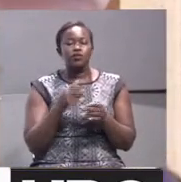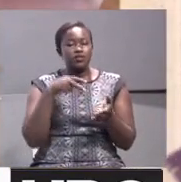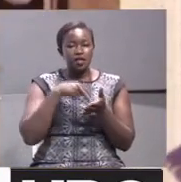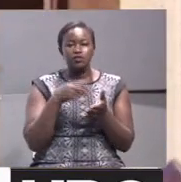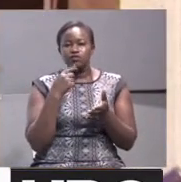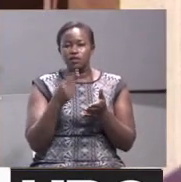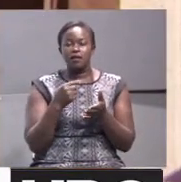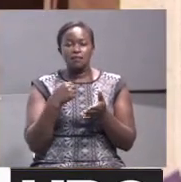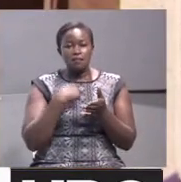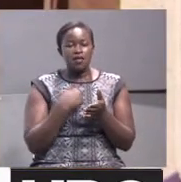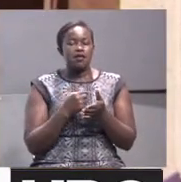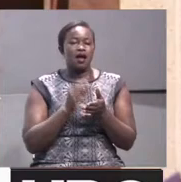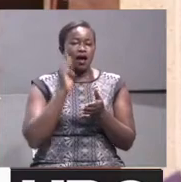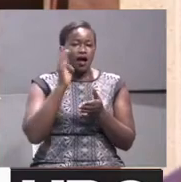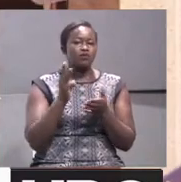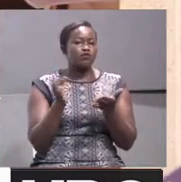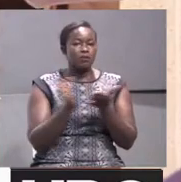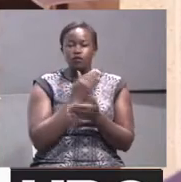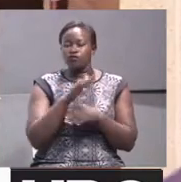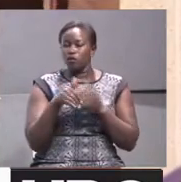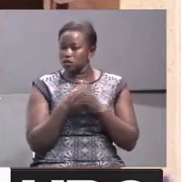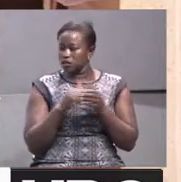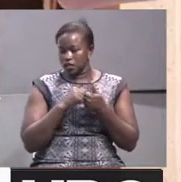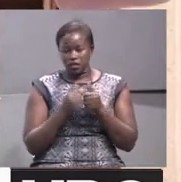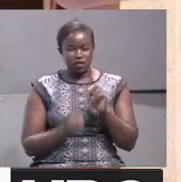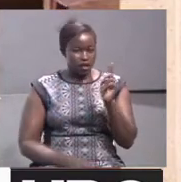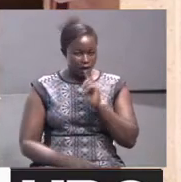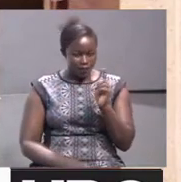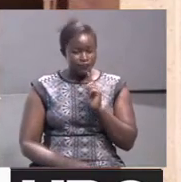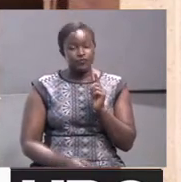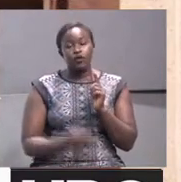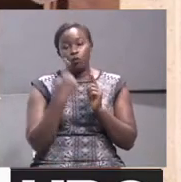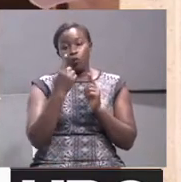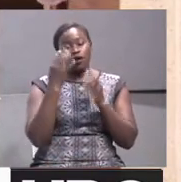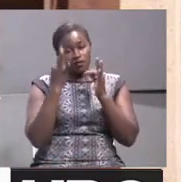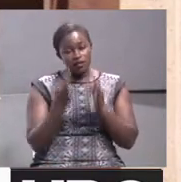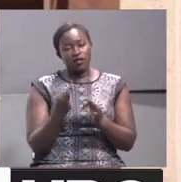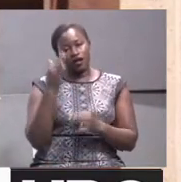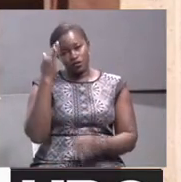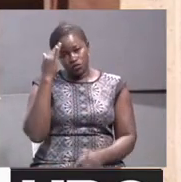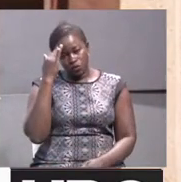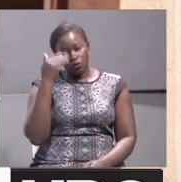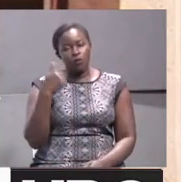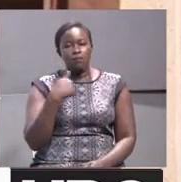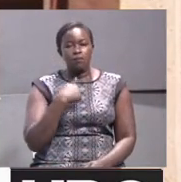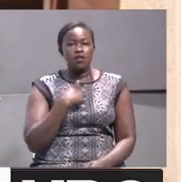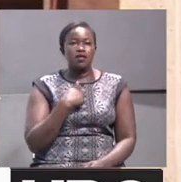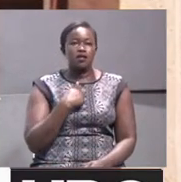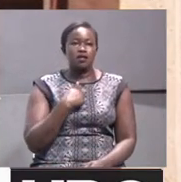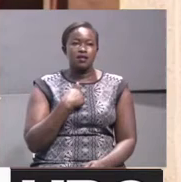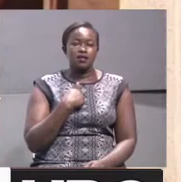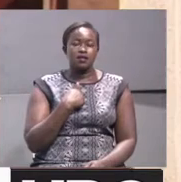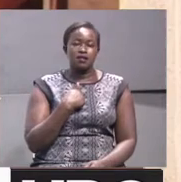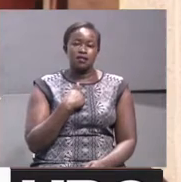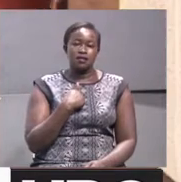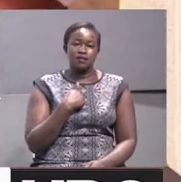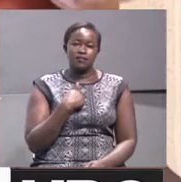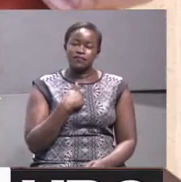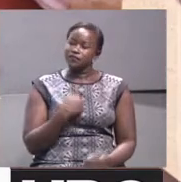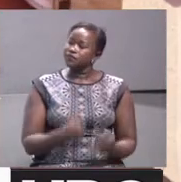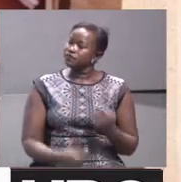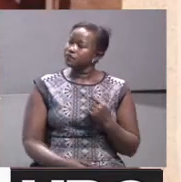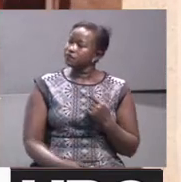going to remove them. But one thing that I know is that I must be having a healing ingredient in